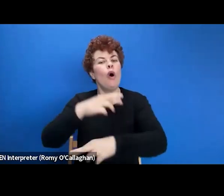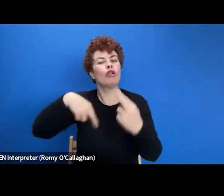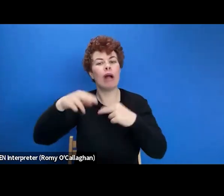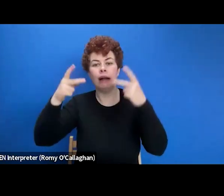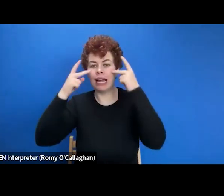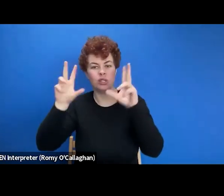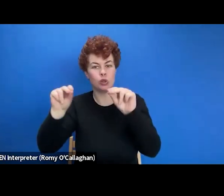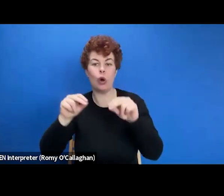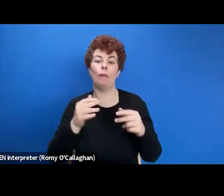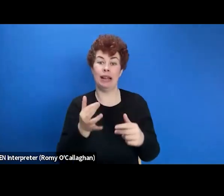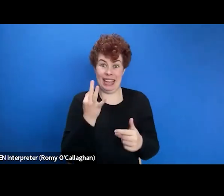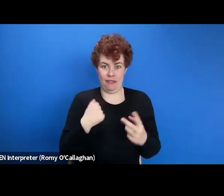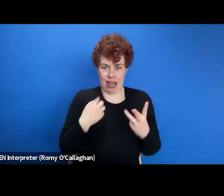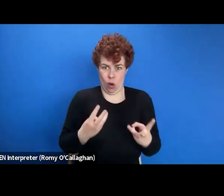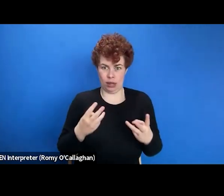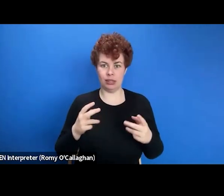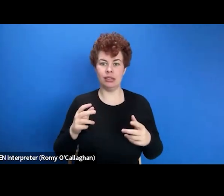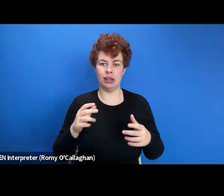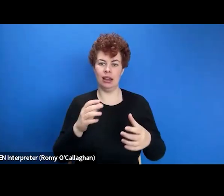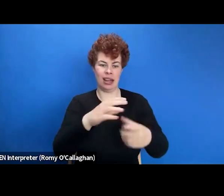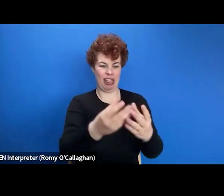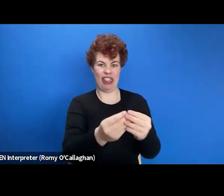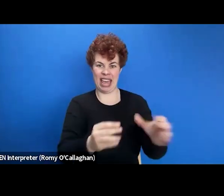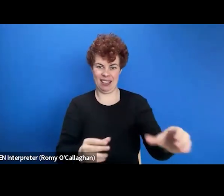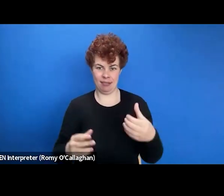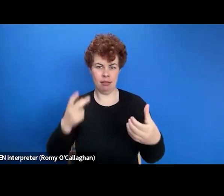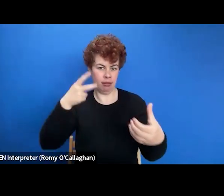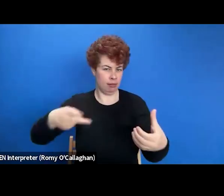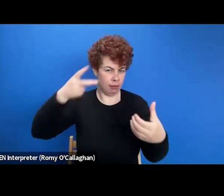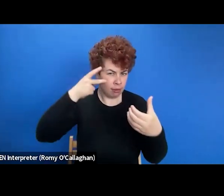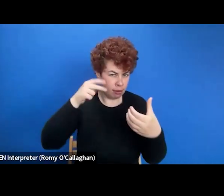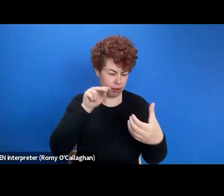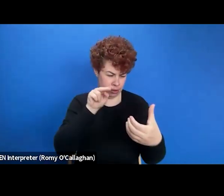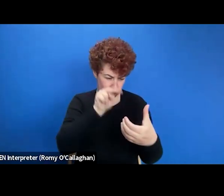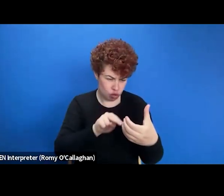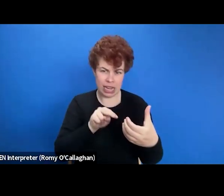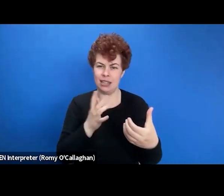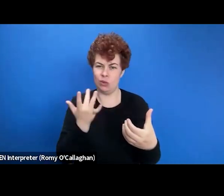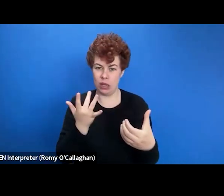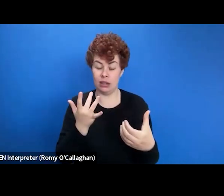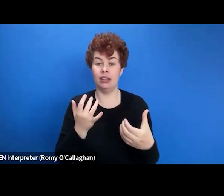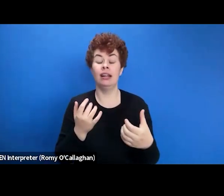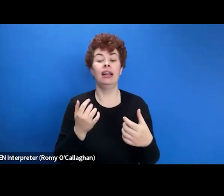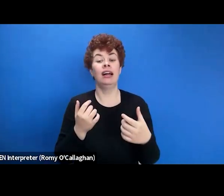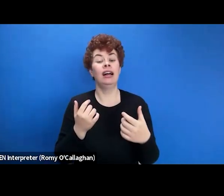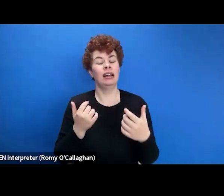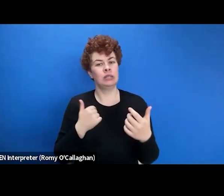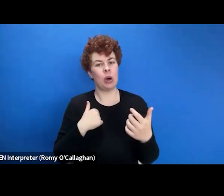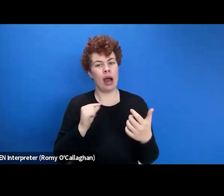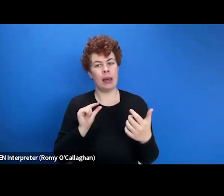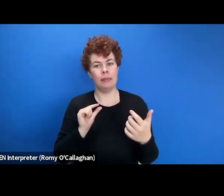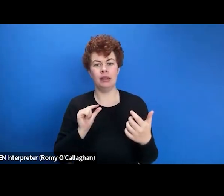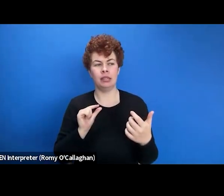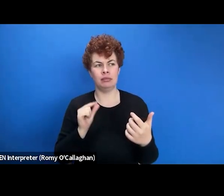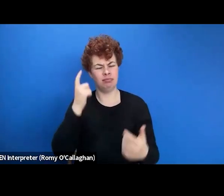back on. I could read this product, where was it from, and this, that, and the other. So I had this brainwave of light bulb